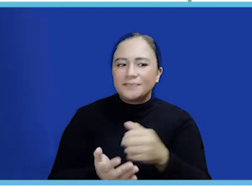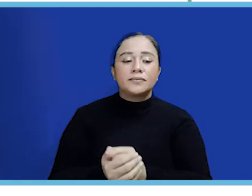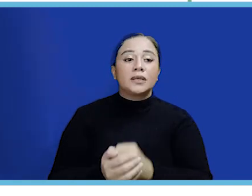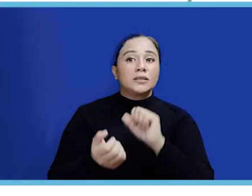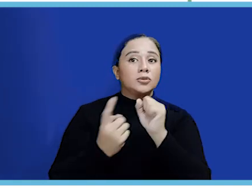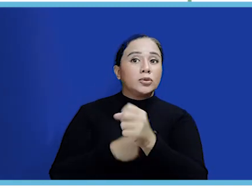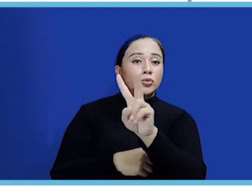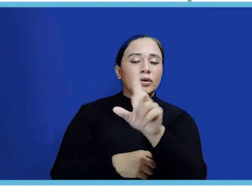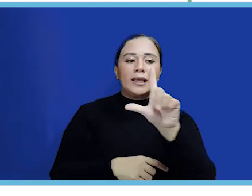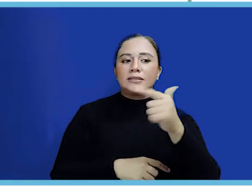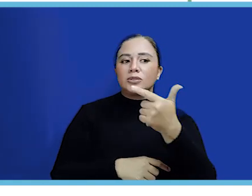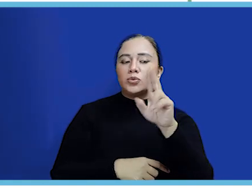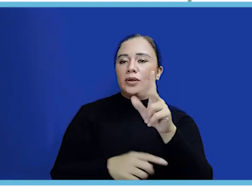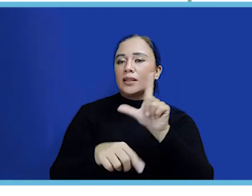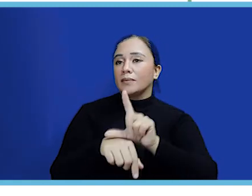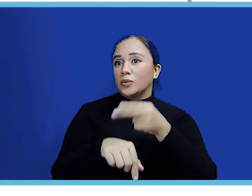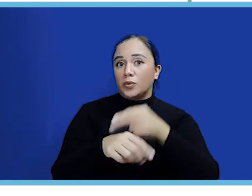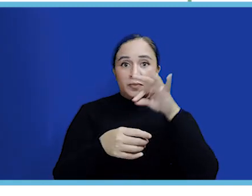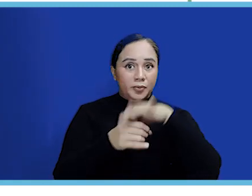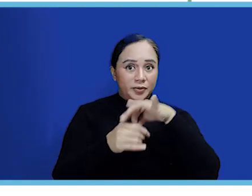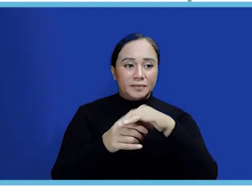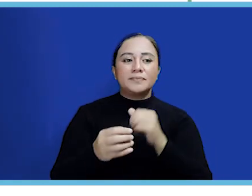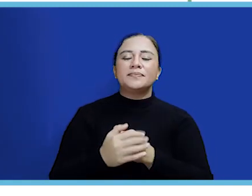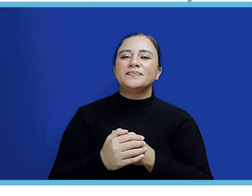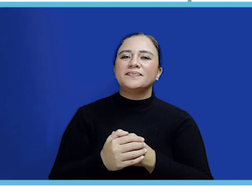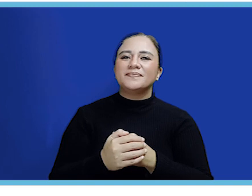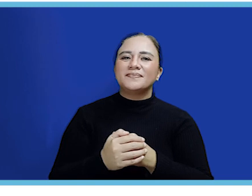Situation number 2. LGU Livelihood Program.